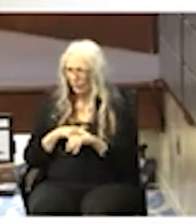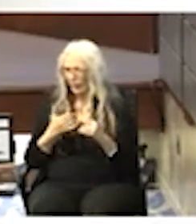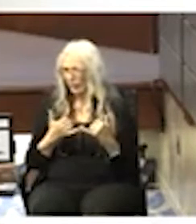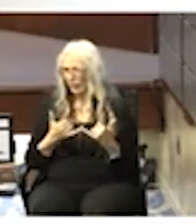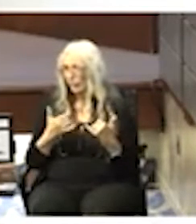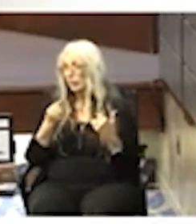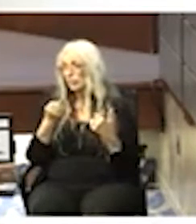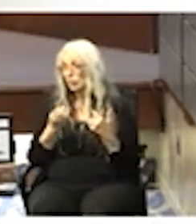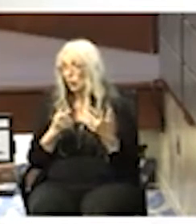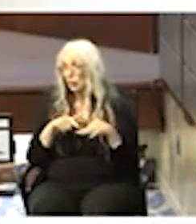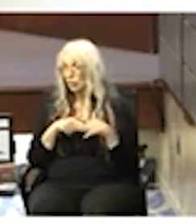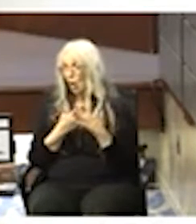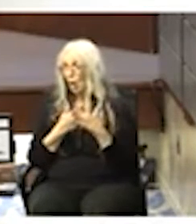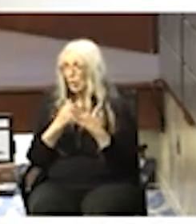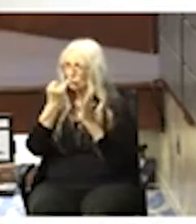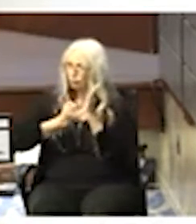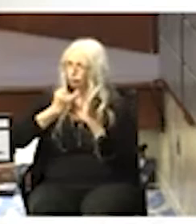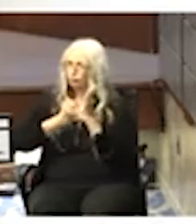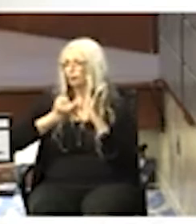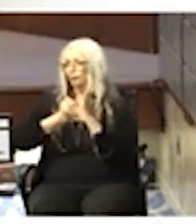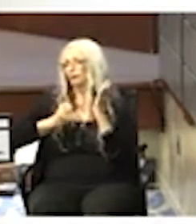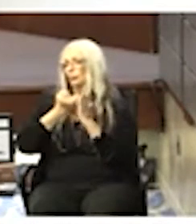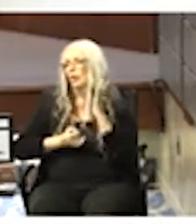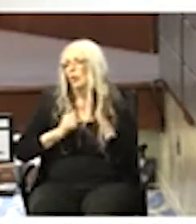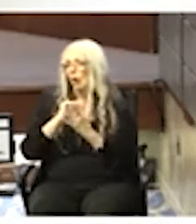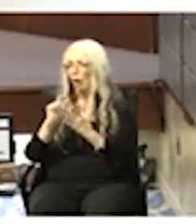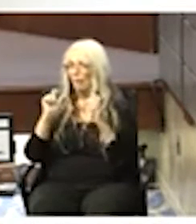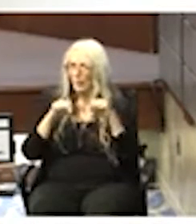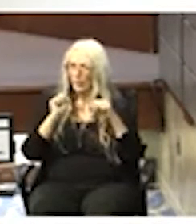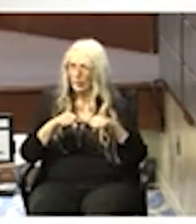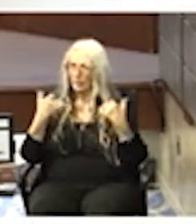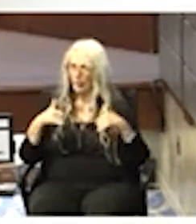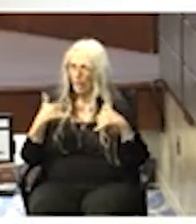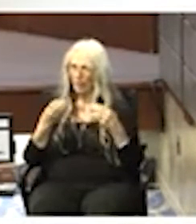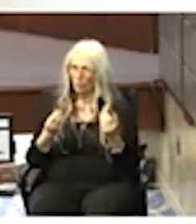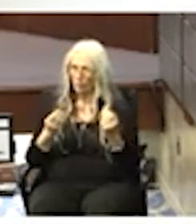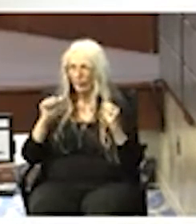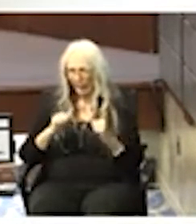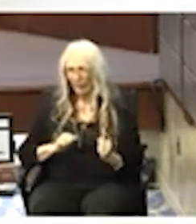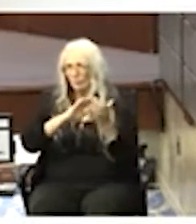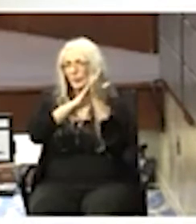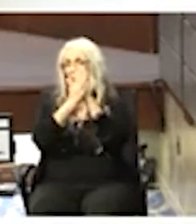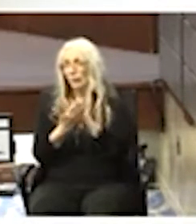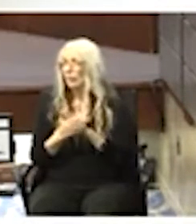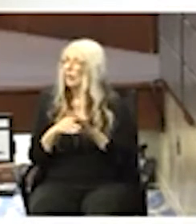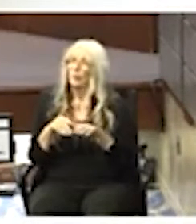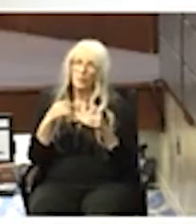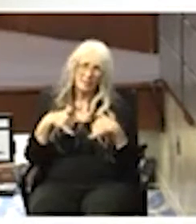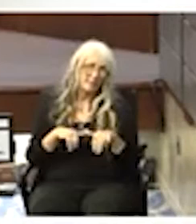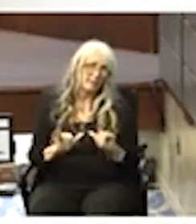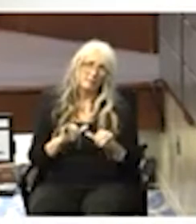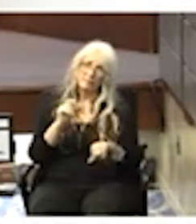dive in and actually start sketching what this all abilities playground can become. Again, long way to go on this, lot of